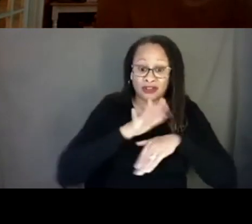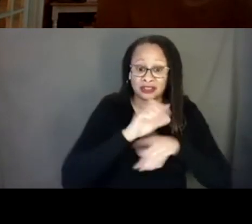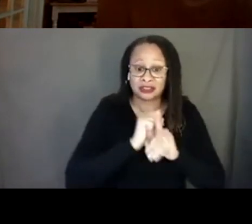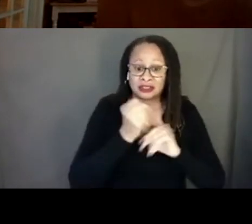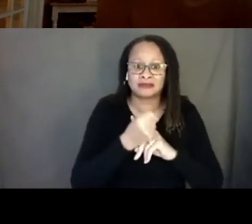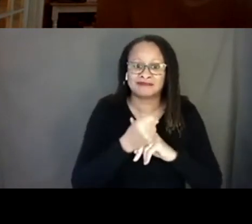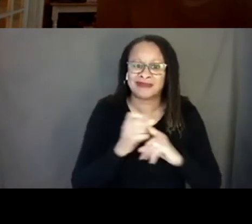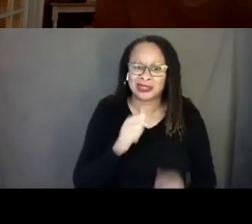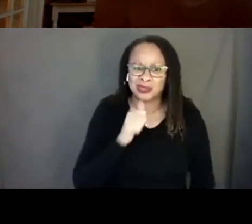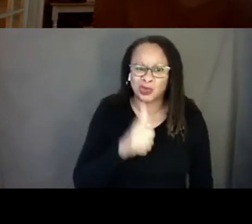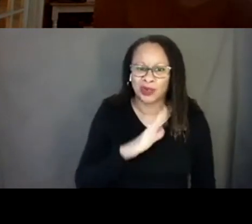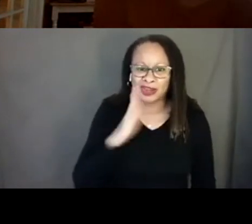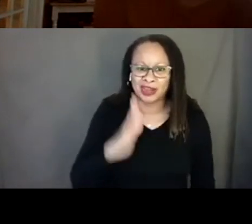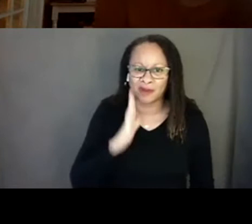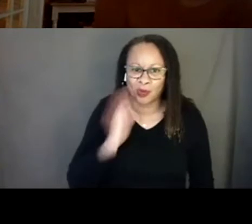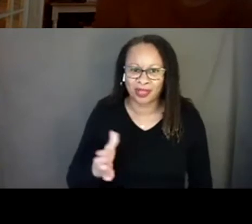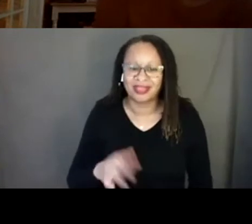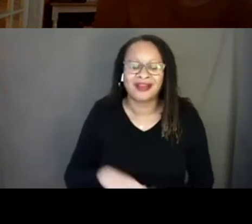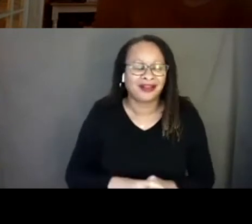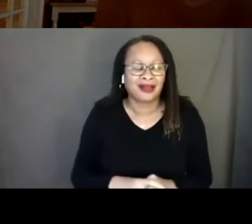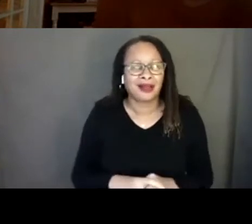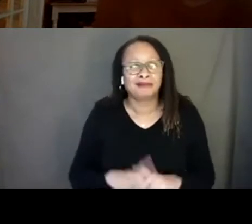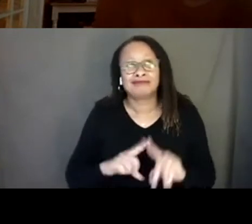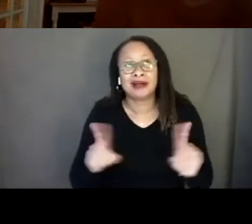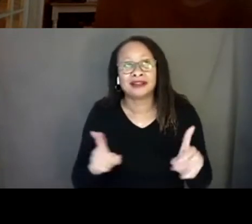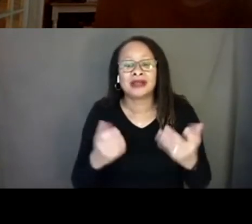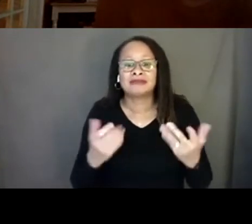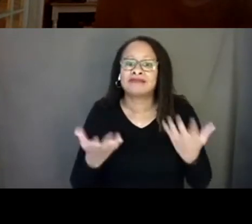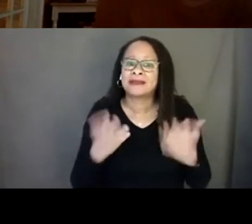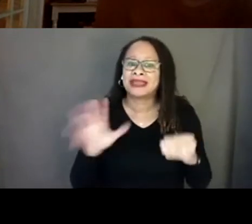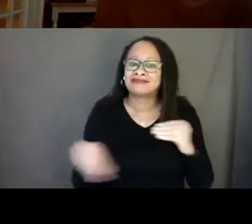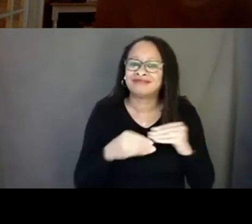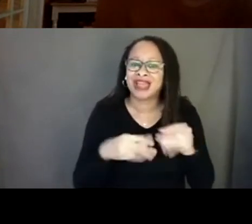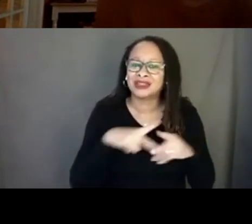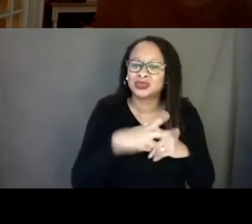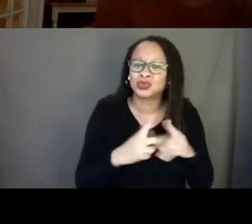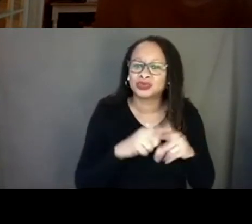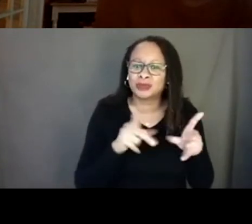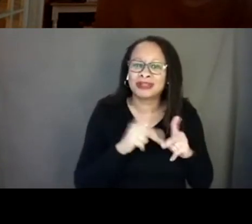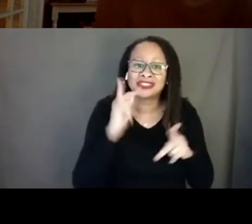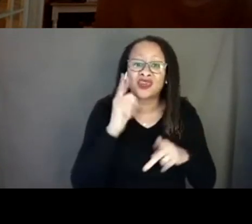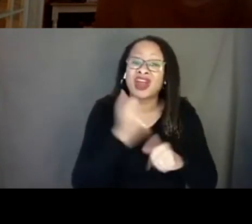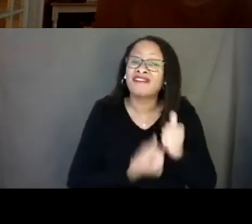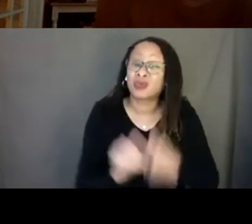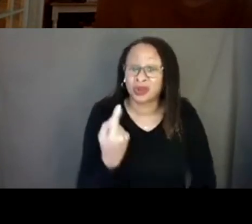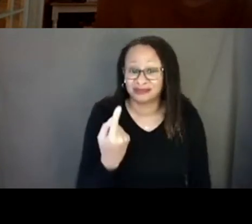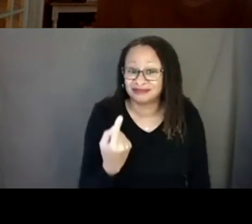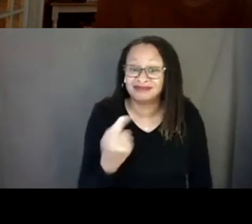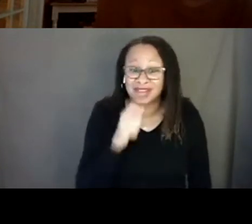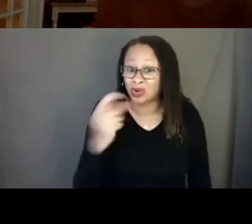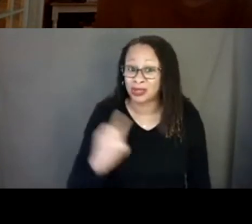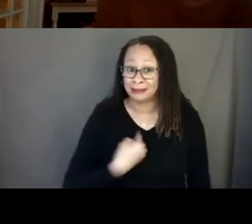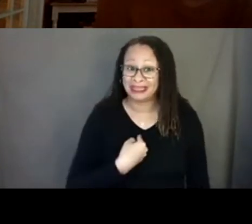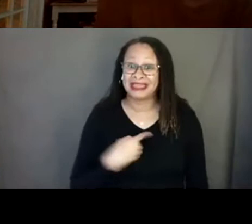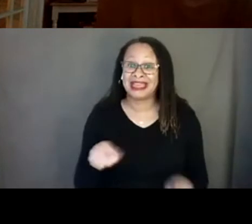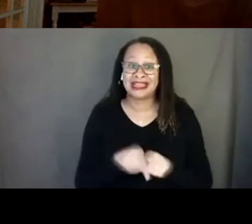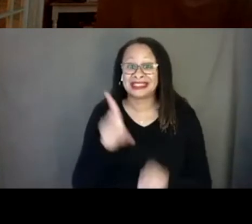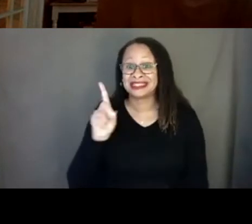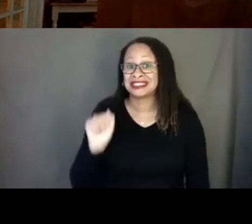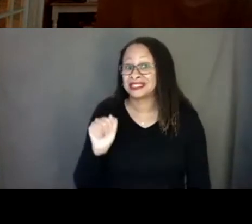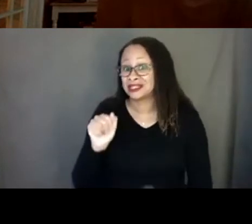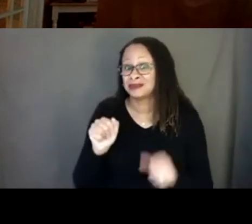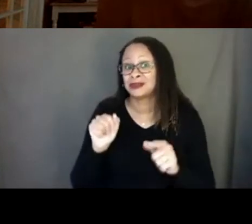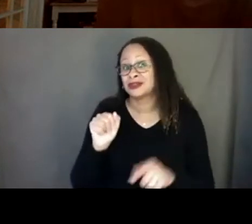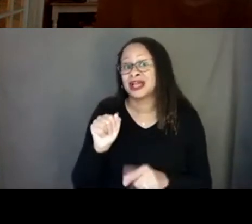but there would be, you know, tools put in place for everyone, not just me as a disabled